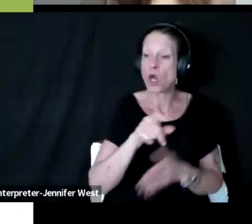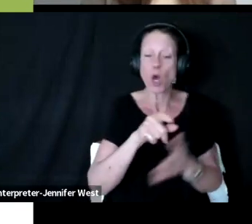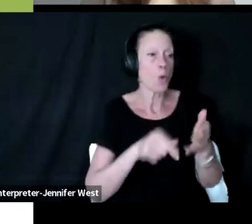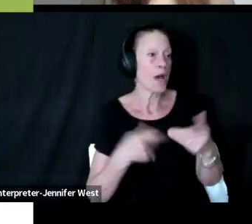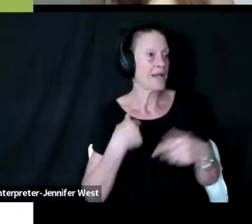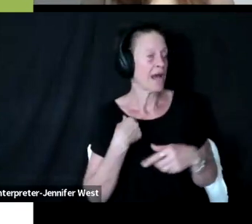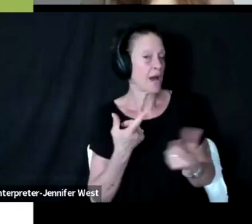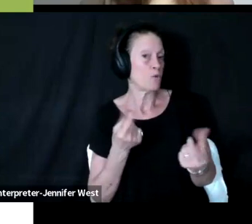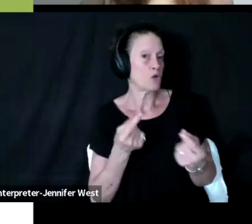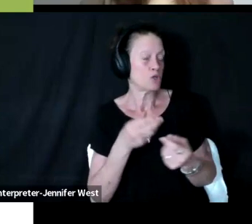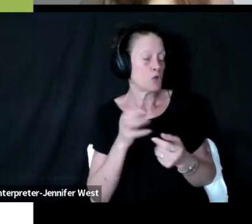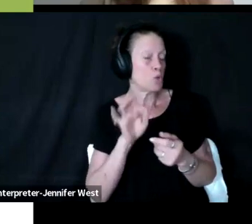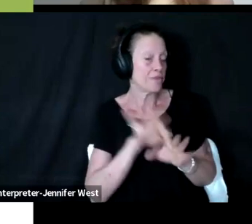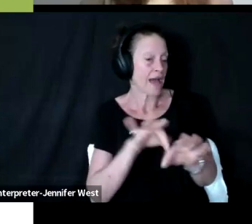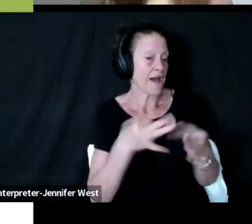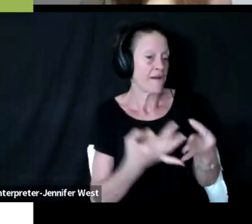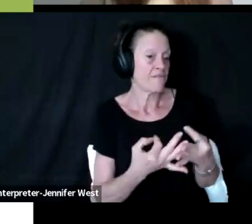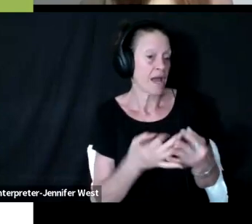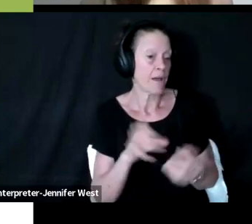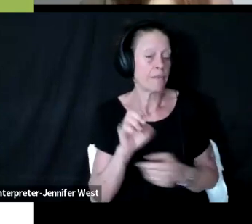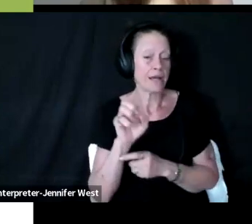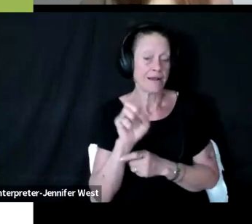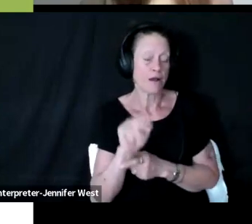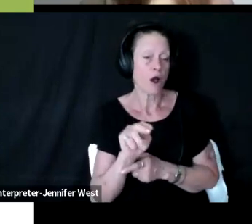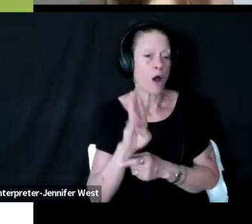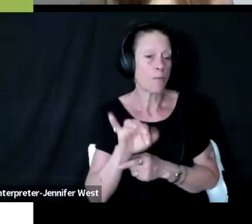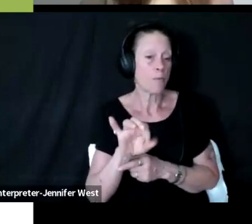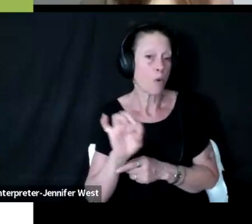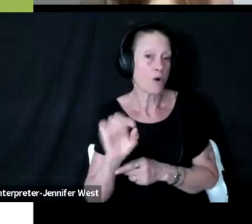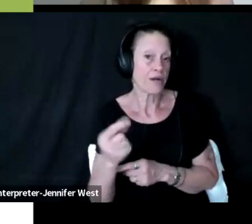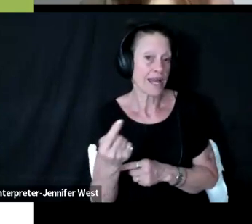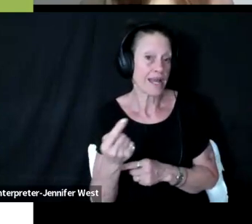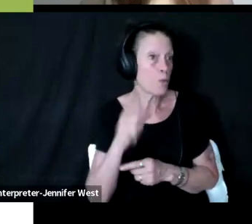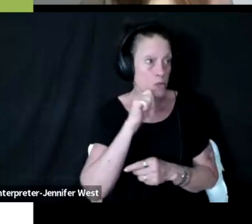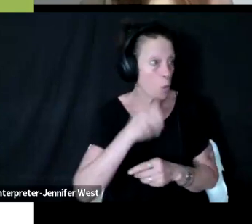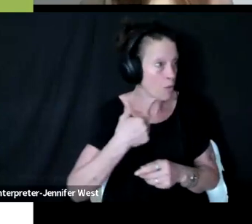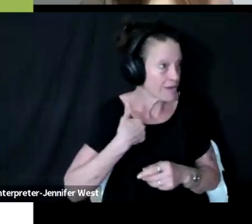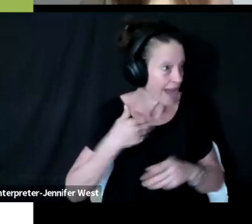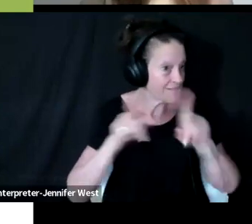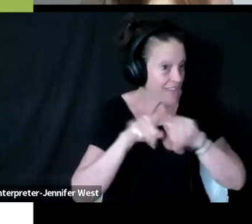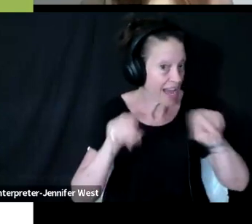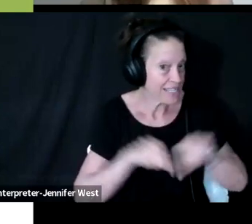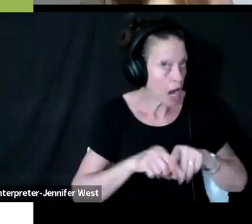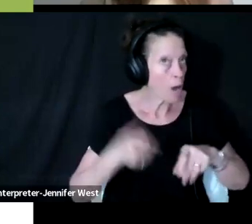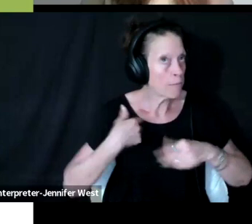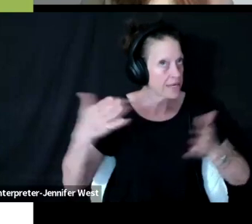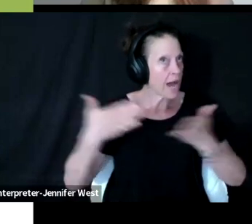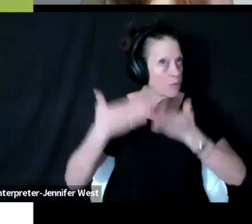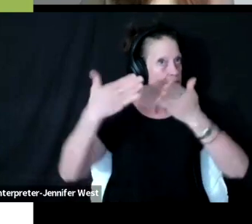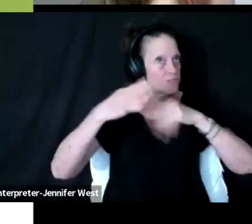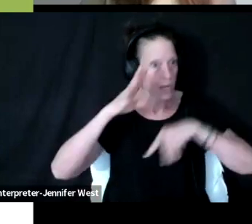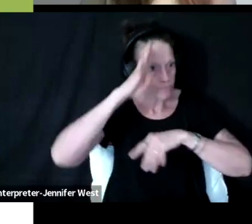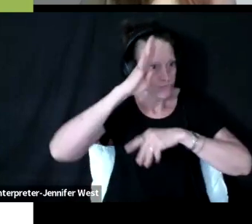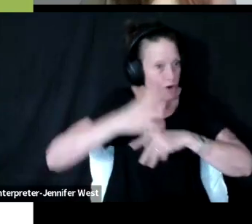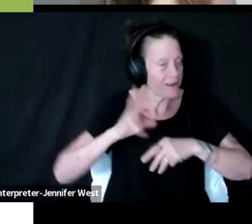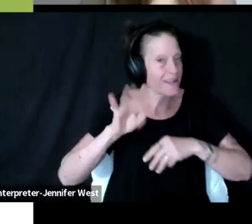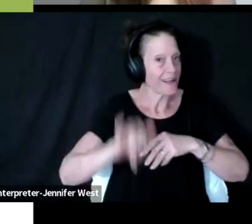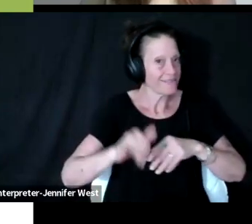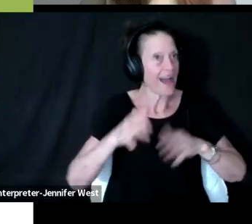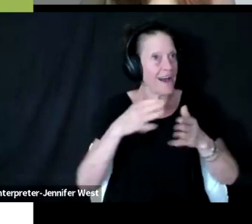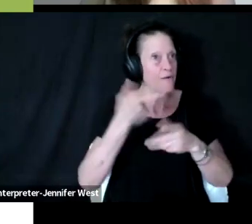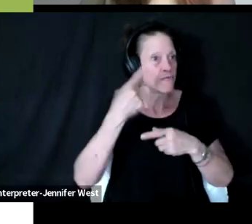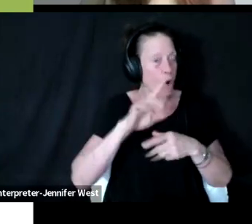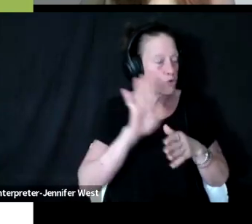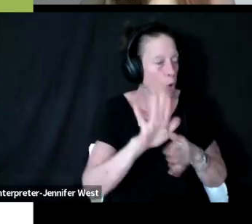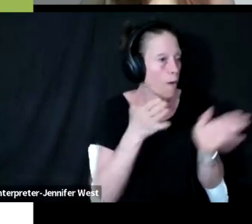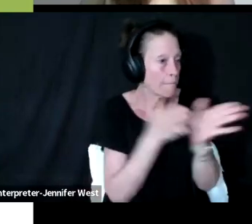particular family for onboarding, we don't have that, but I would suggest creating that because that's a great thing to have in your plan. So Joel, if